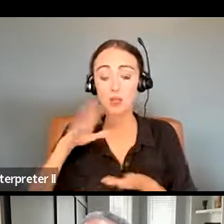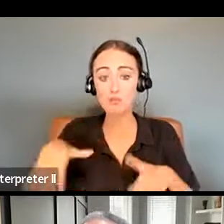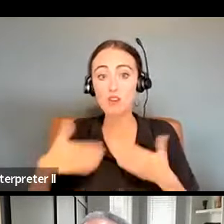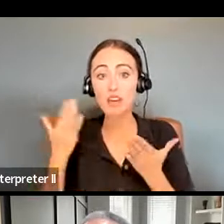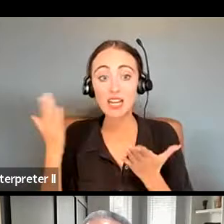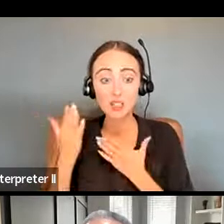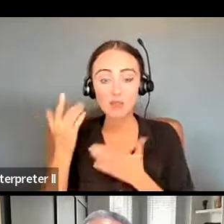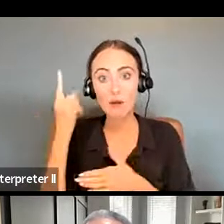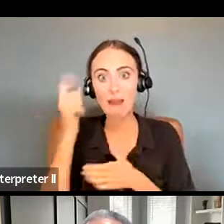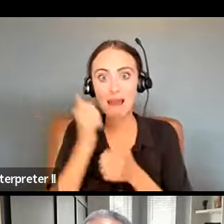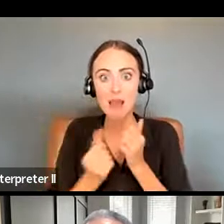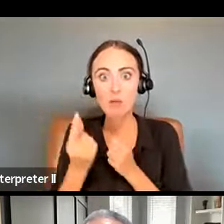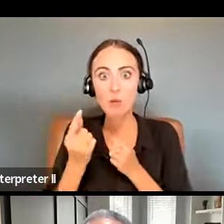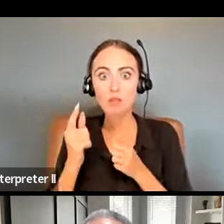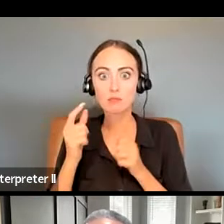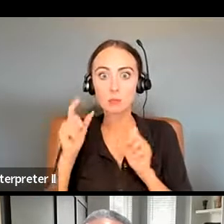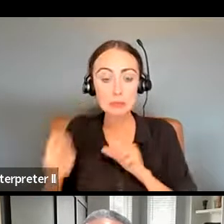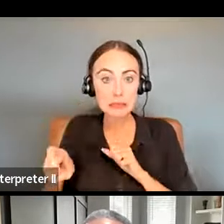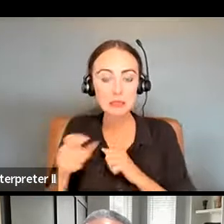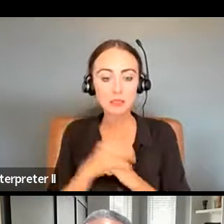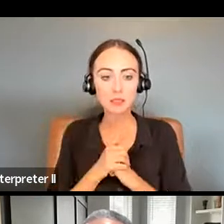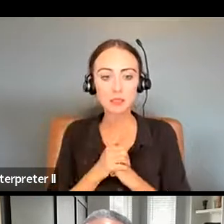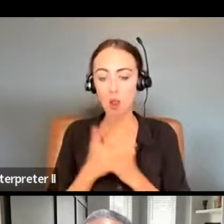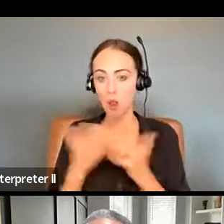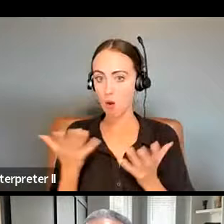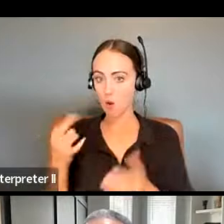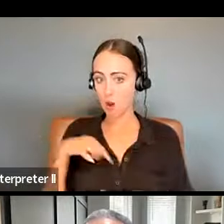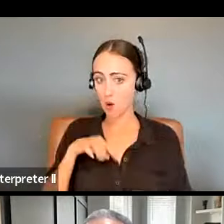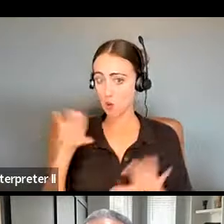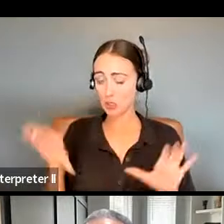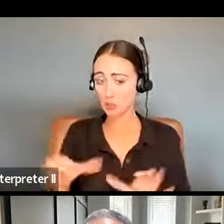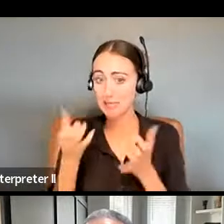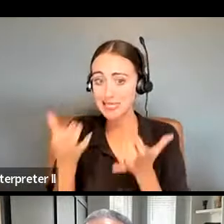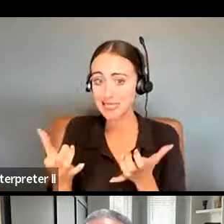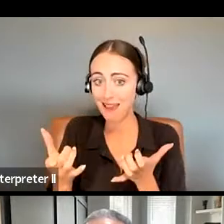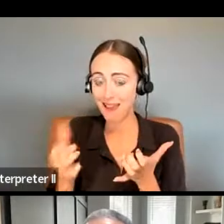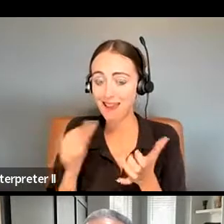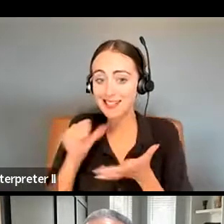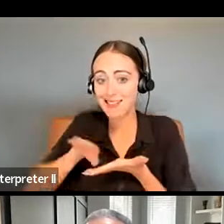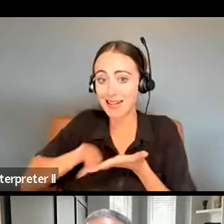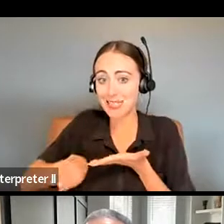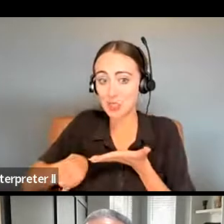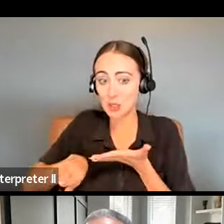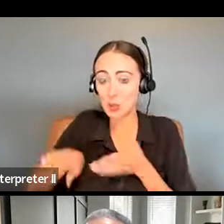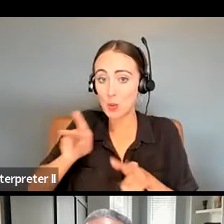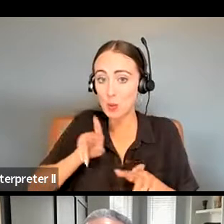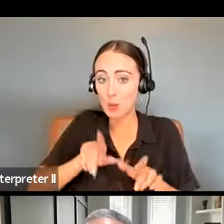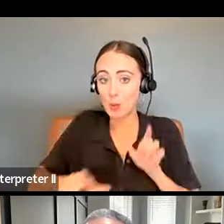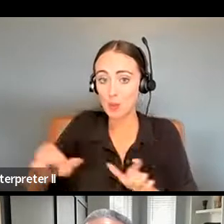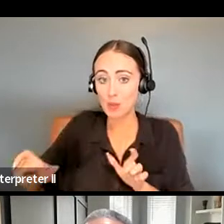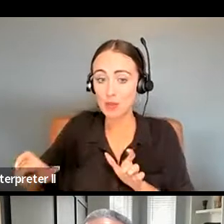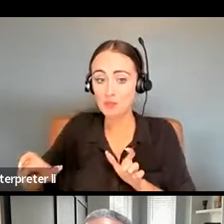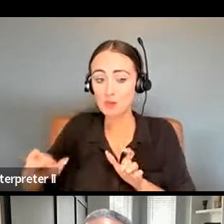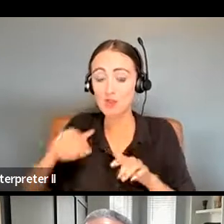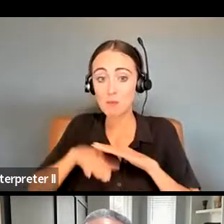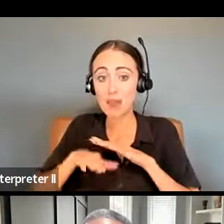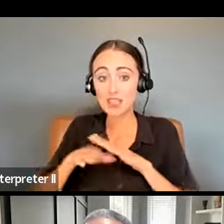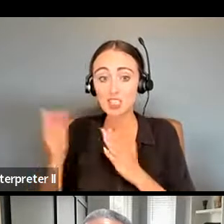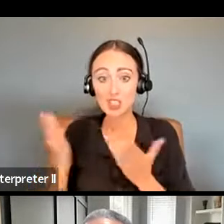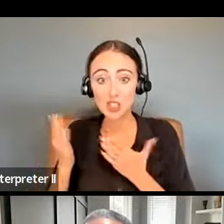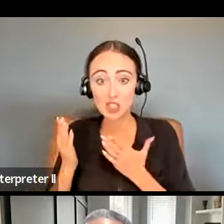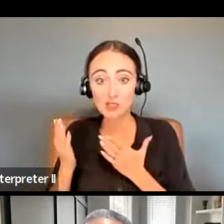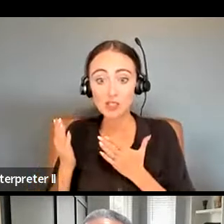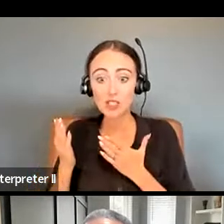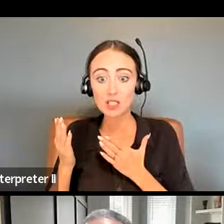everybody who need them. What we are doing today does not exclude folks from accessing services